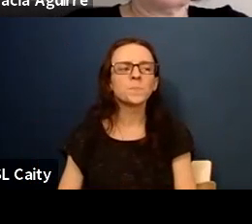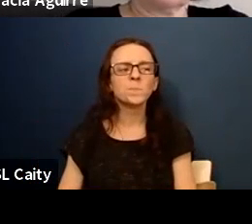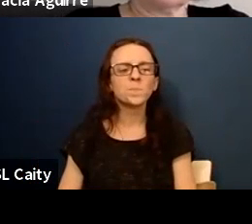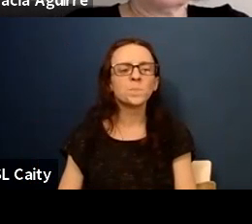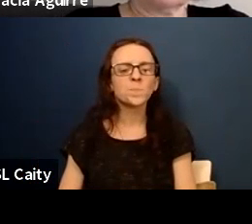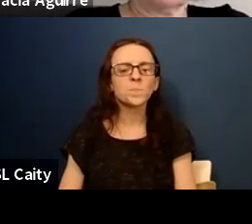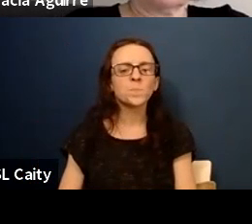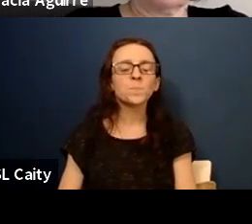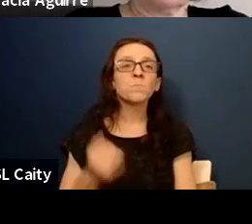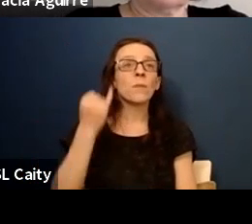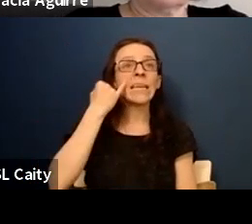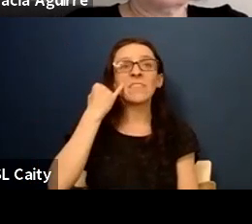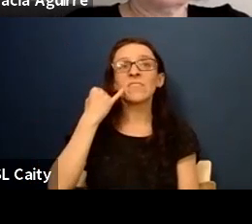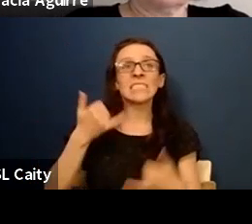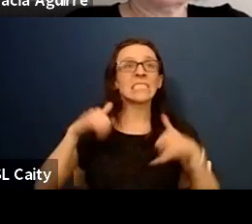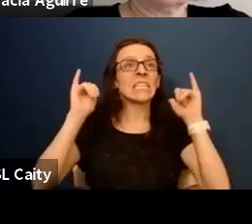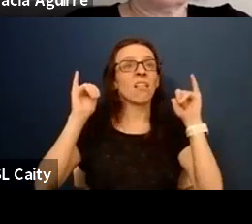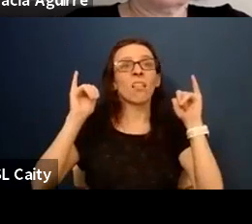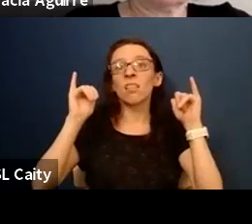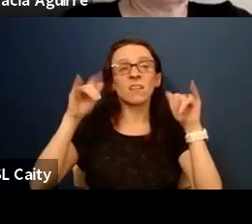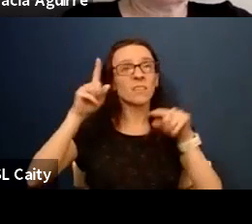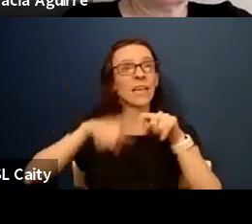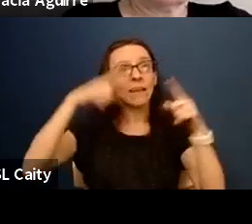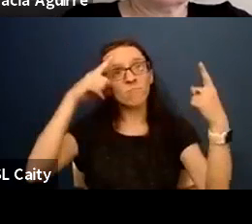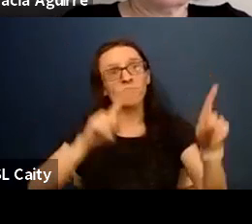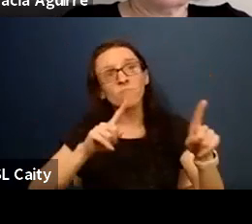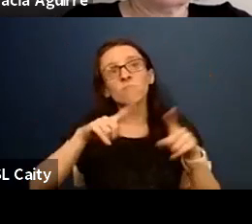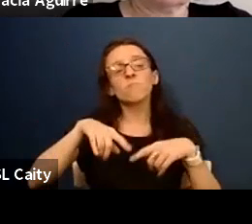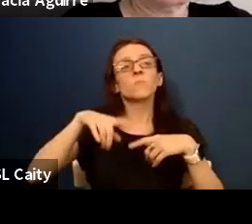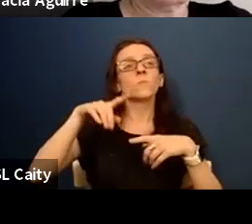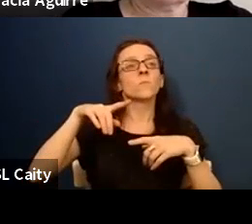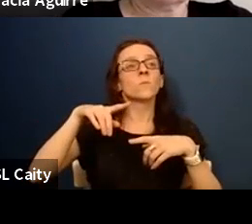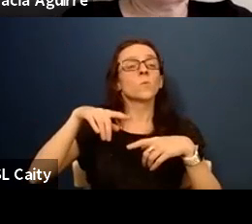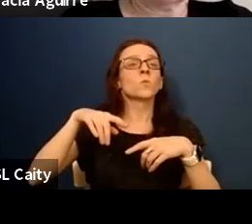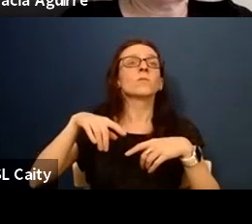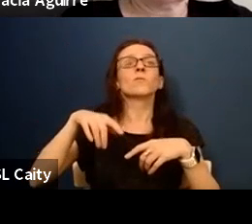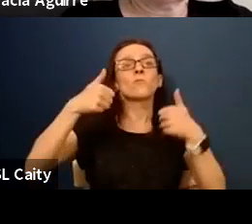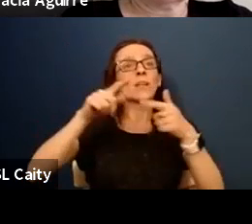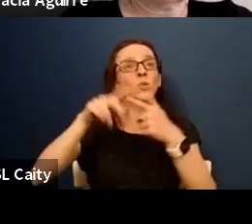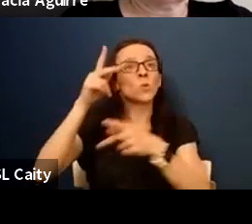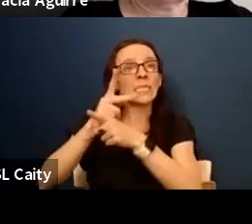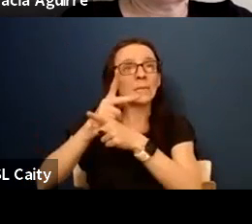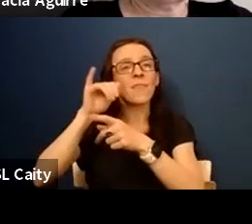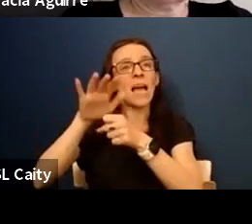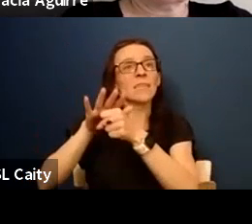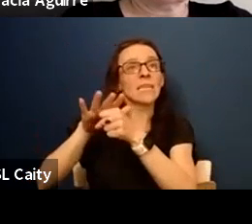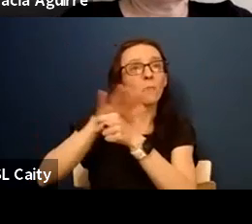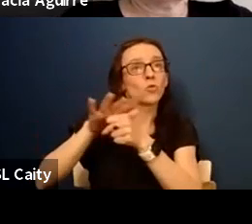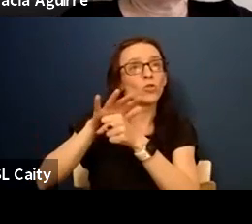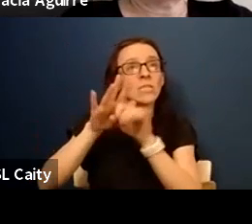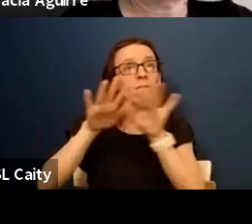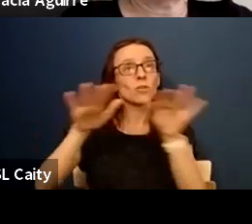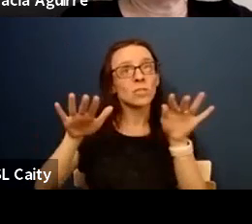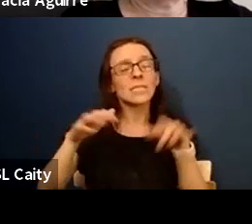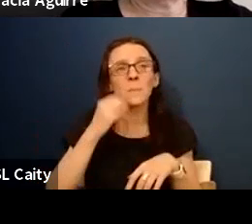some discrepancy, again, working to preserve neighborhood diversity, then we need to figure out a